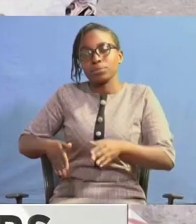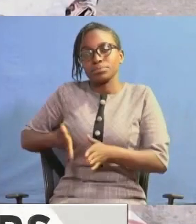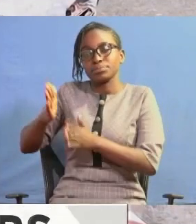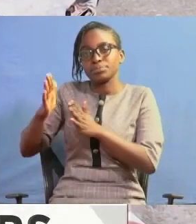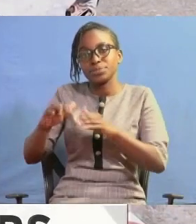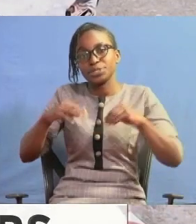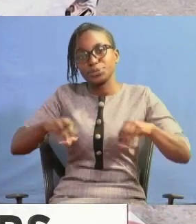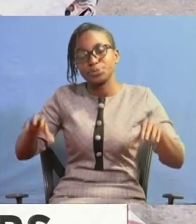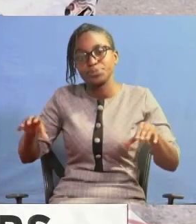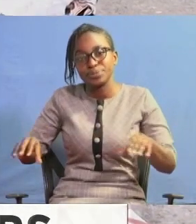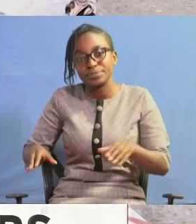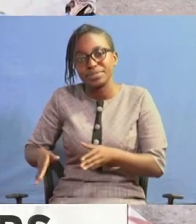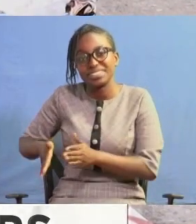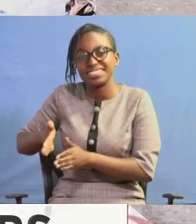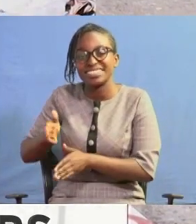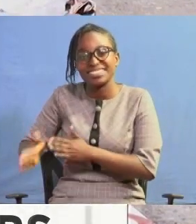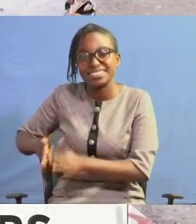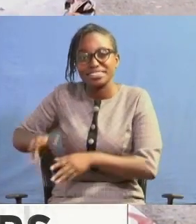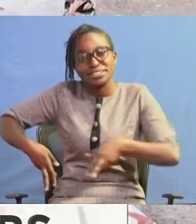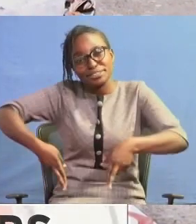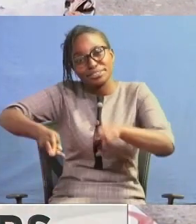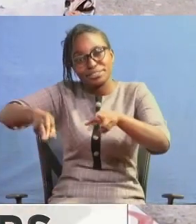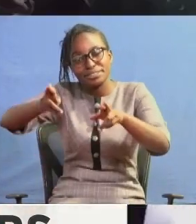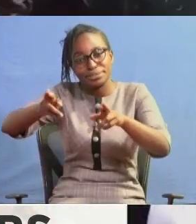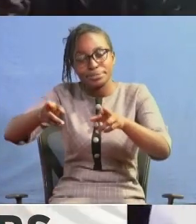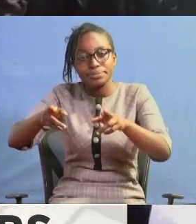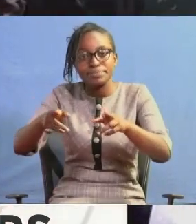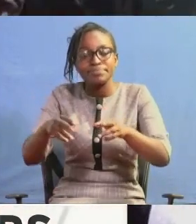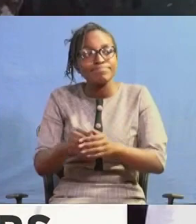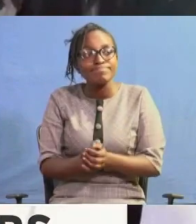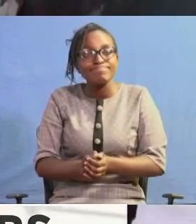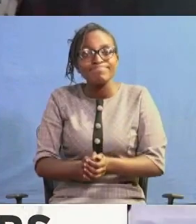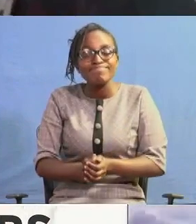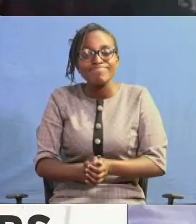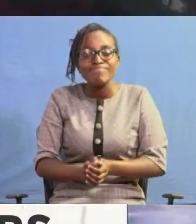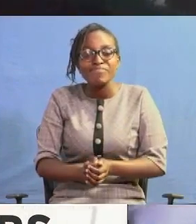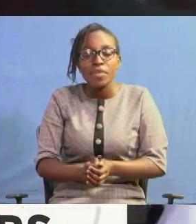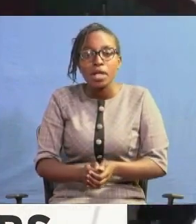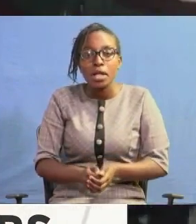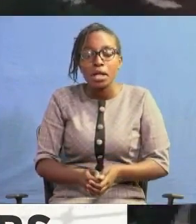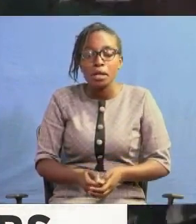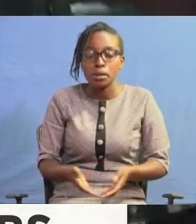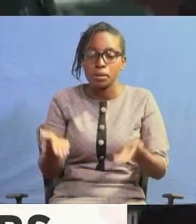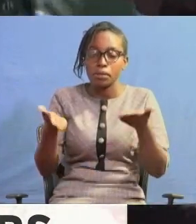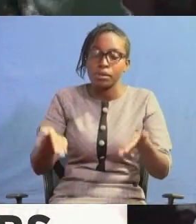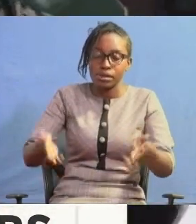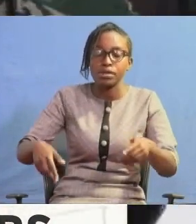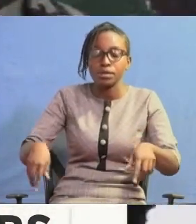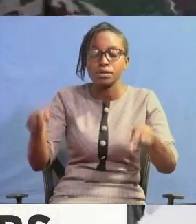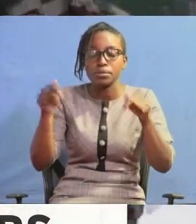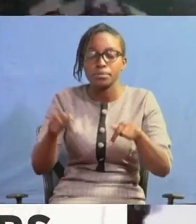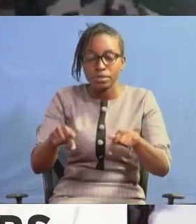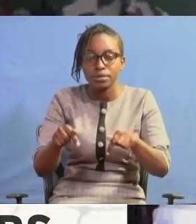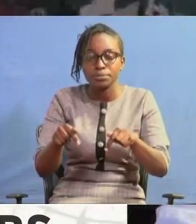their businesses also contributing to environmental pollution. Today we are here because as much as we understand you